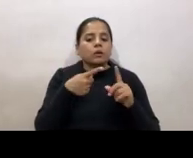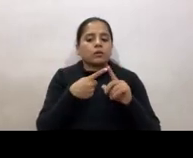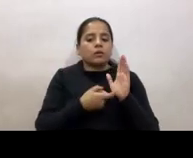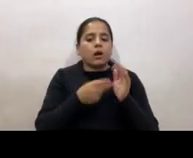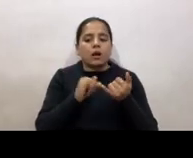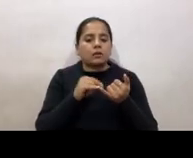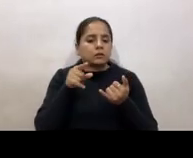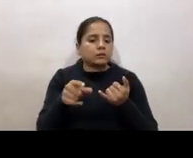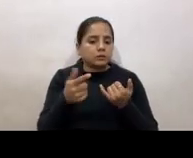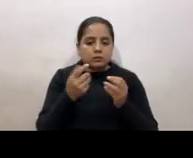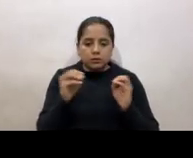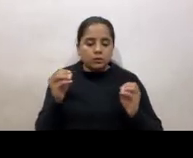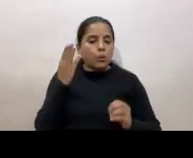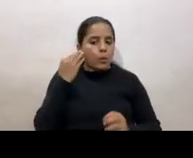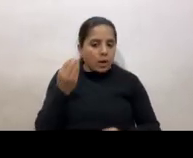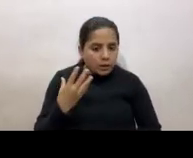translanguaging?